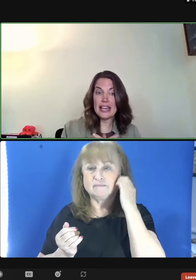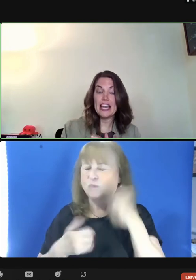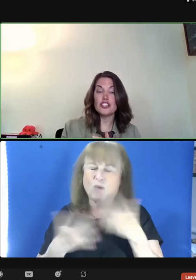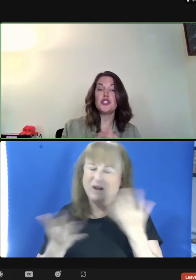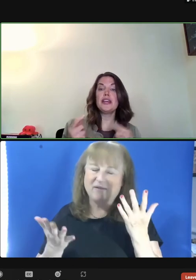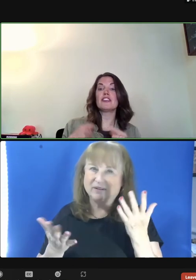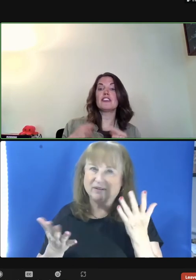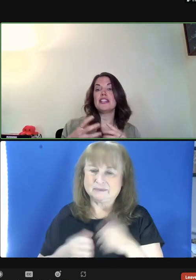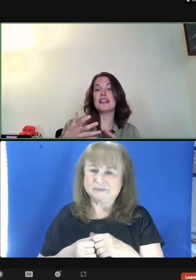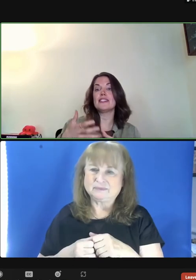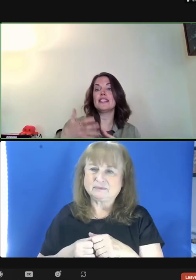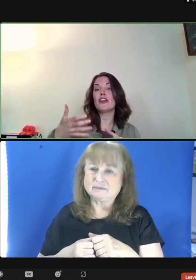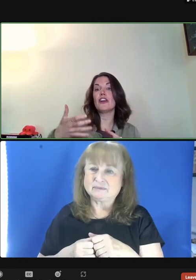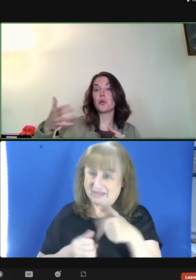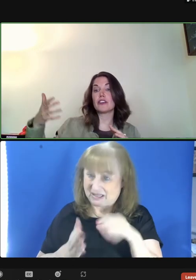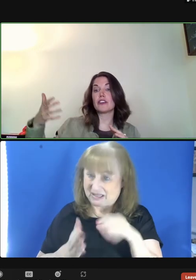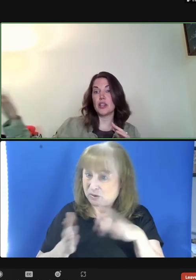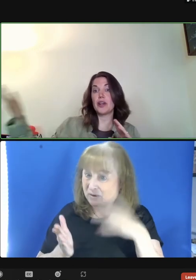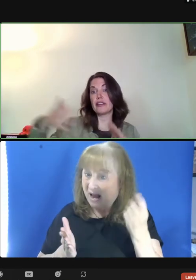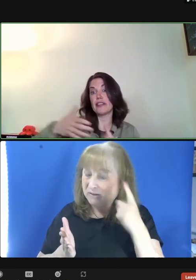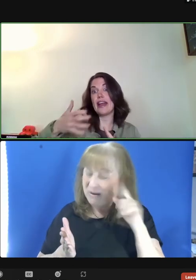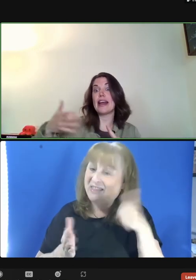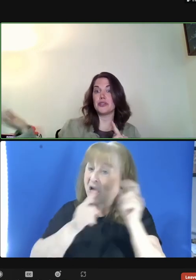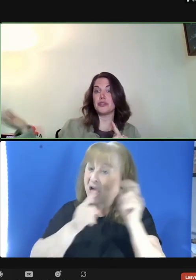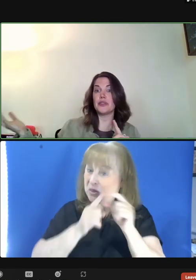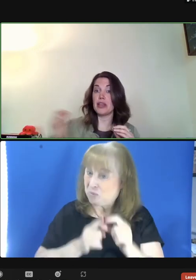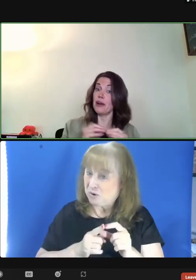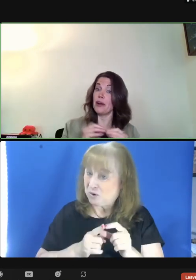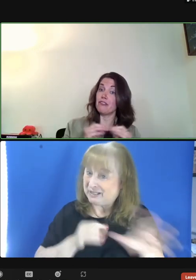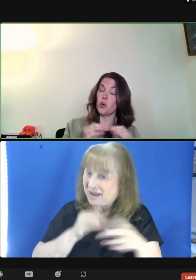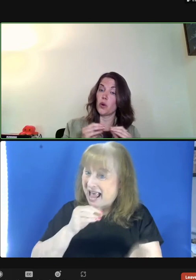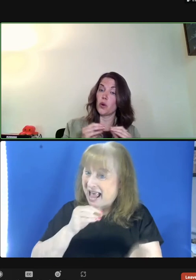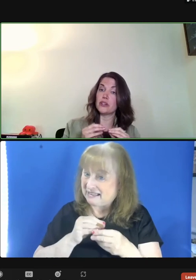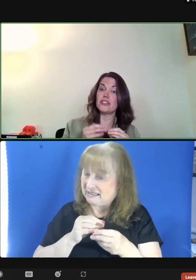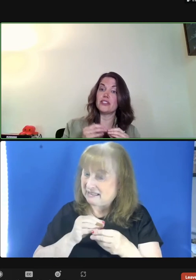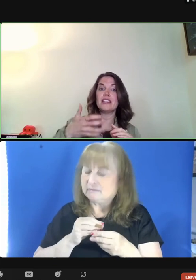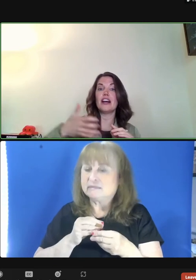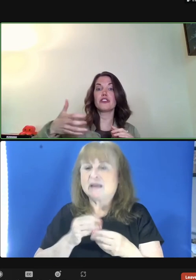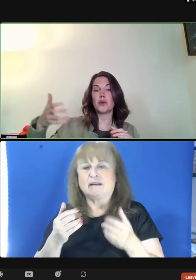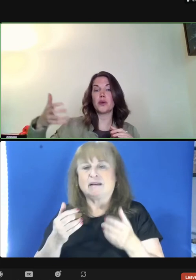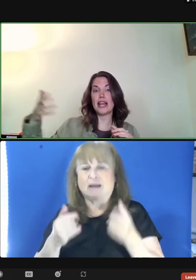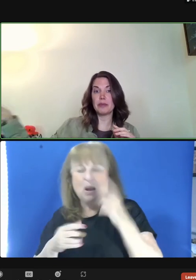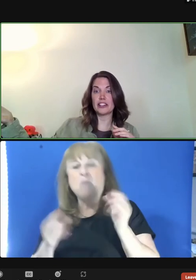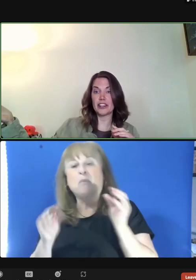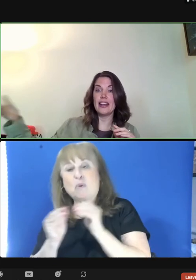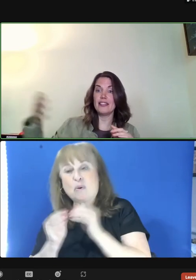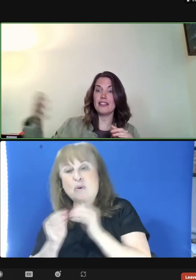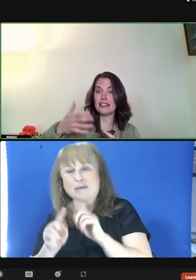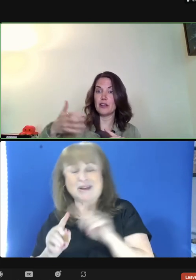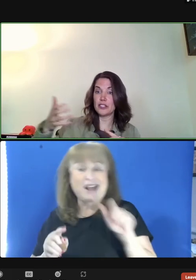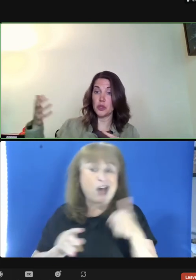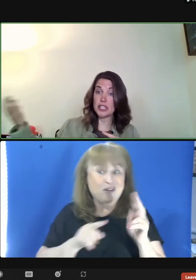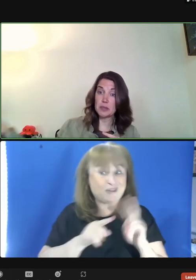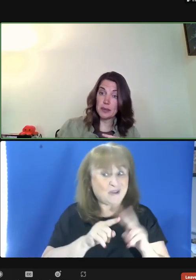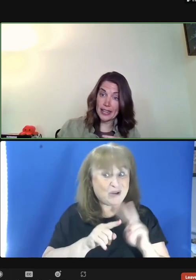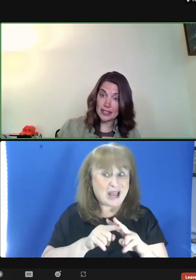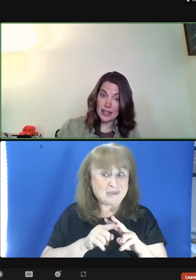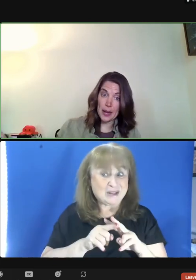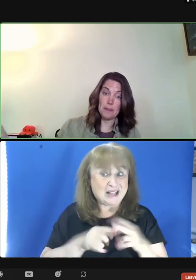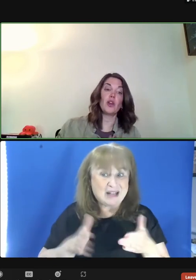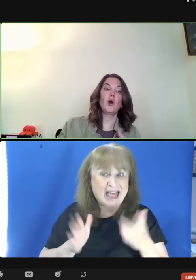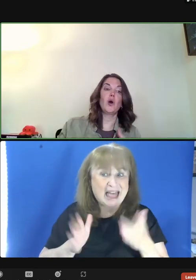whatever it might be. Do they understand the other words that we are then adding to them? They might have the more, but do they have the other vocabulary that allows us